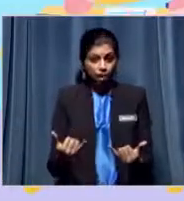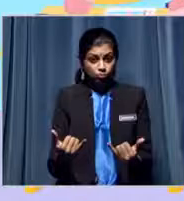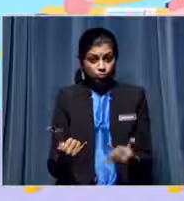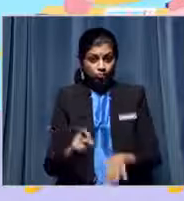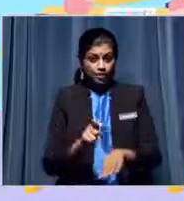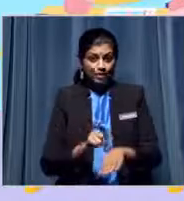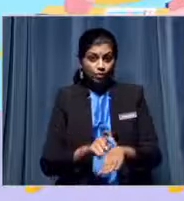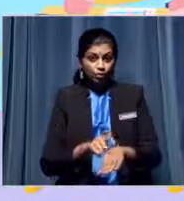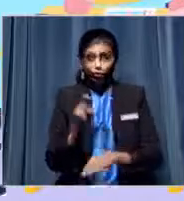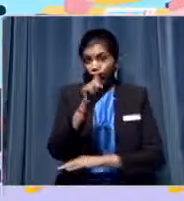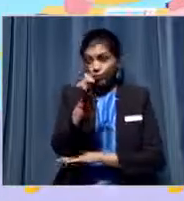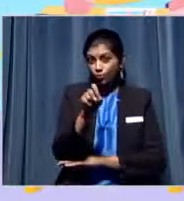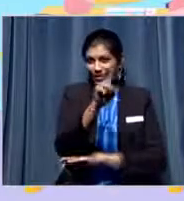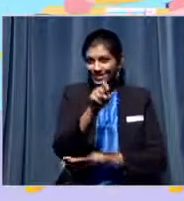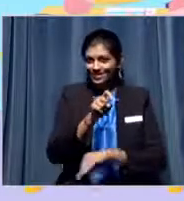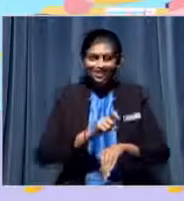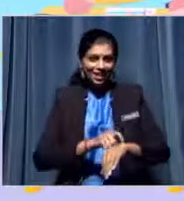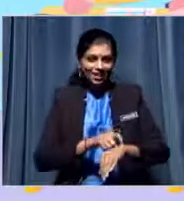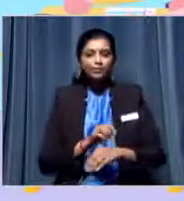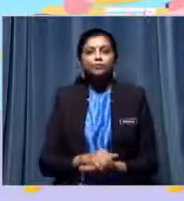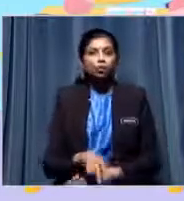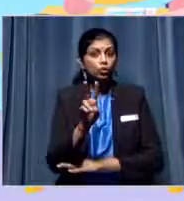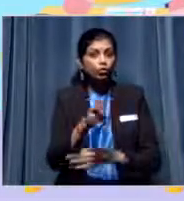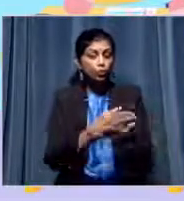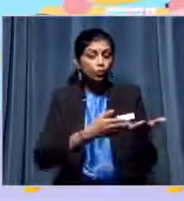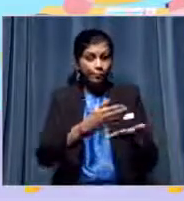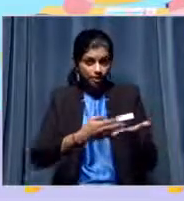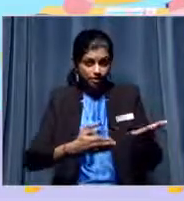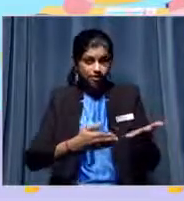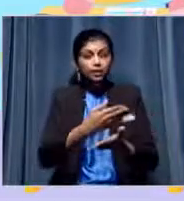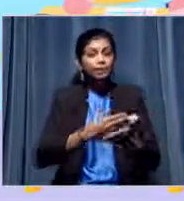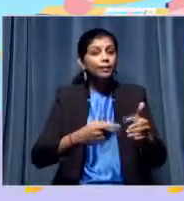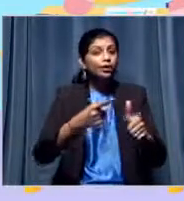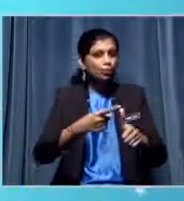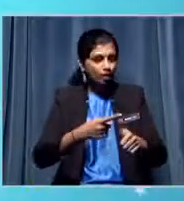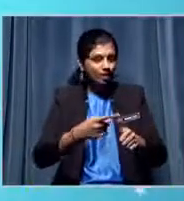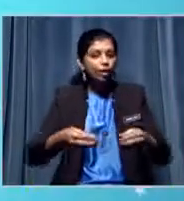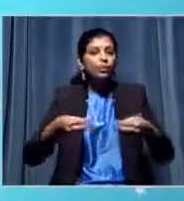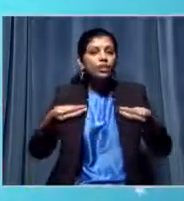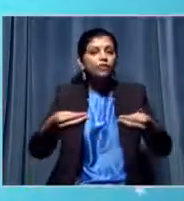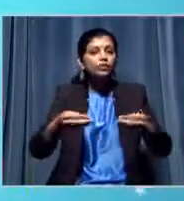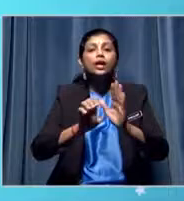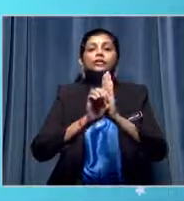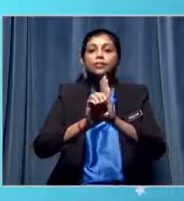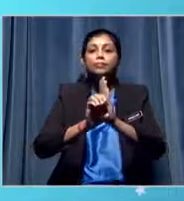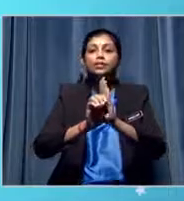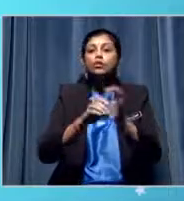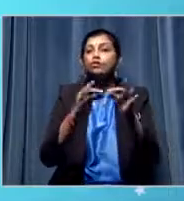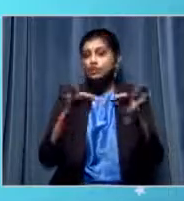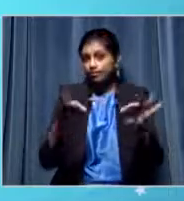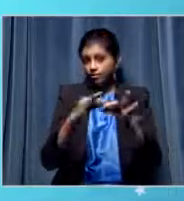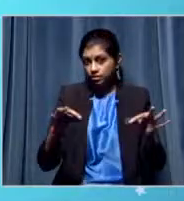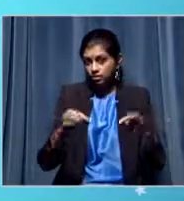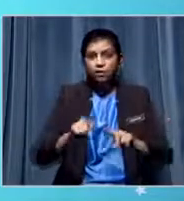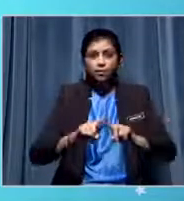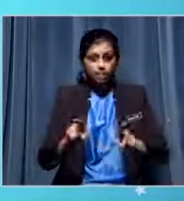Now, it's quiz time. There will be 2 parts. In part 1, I'll give you example of sentences, but